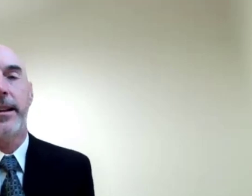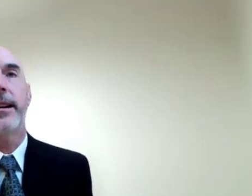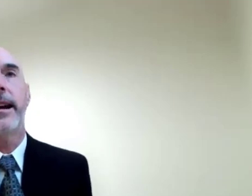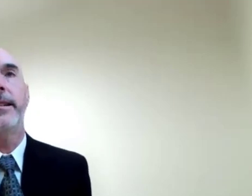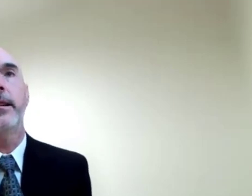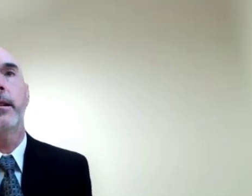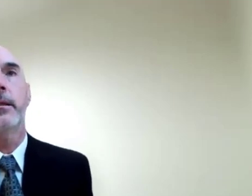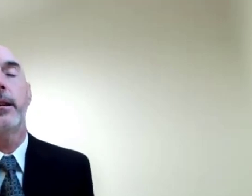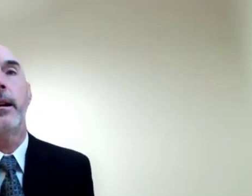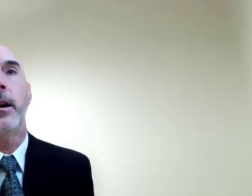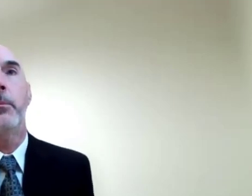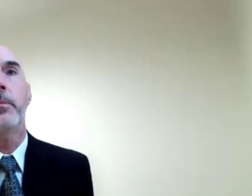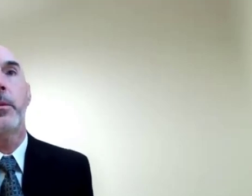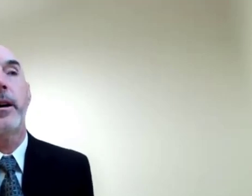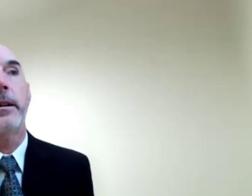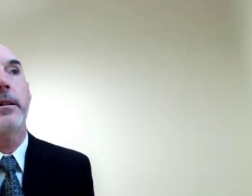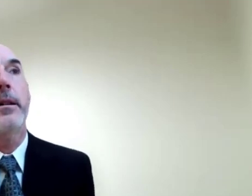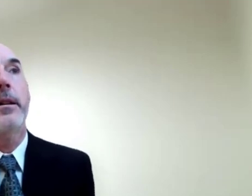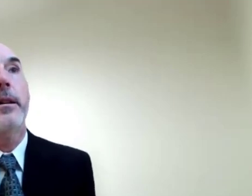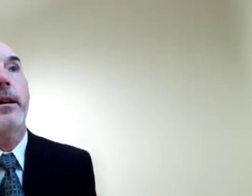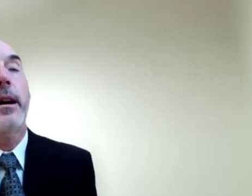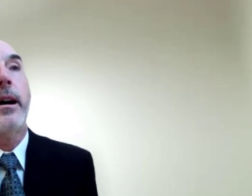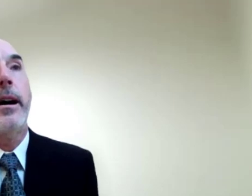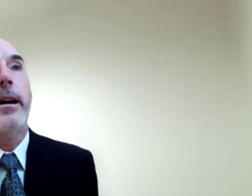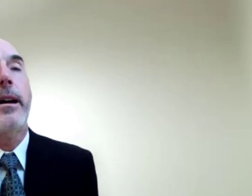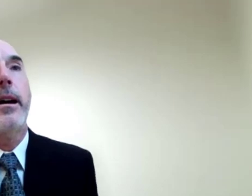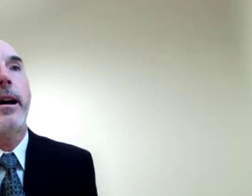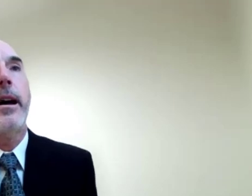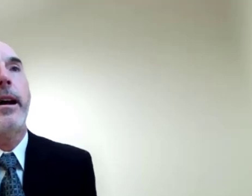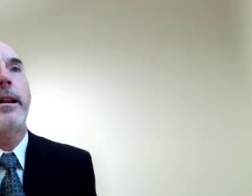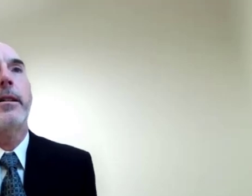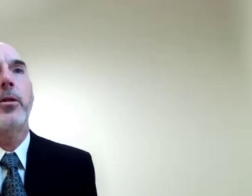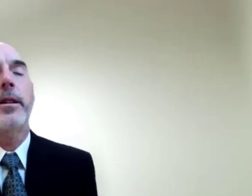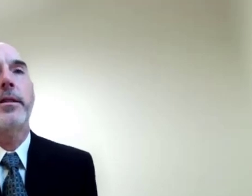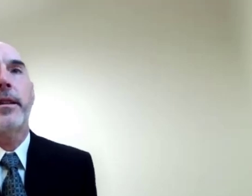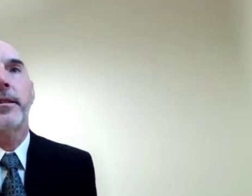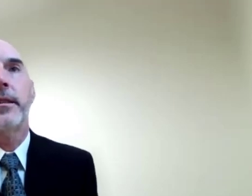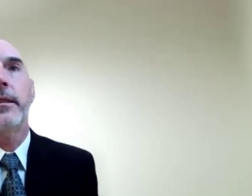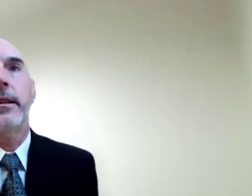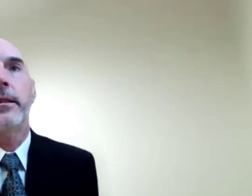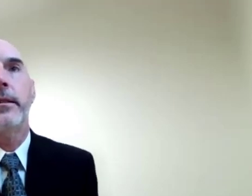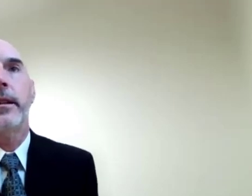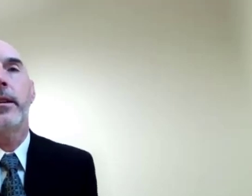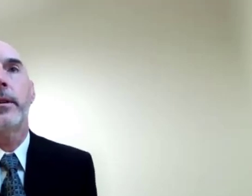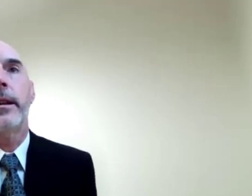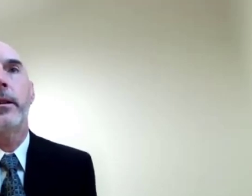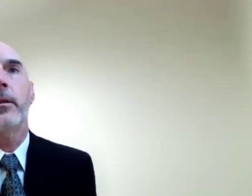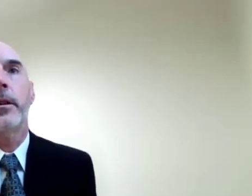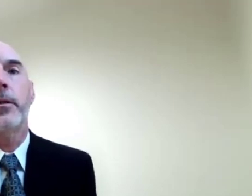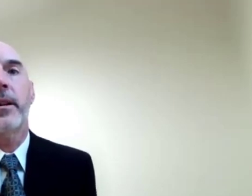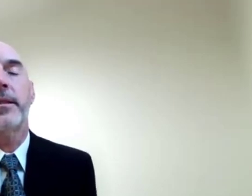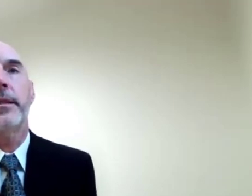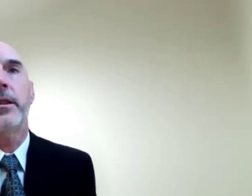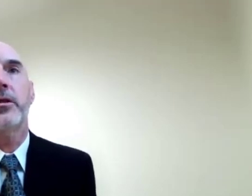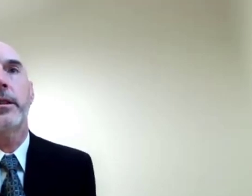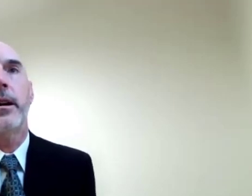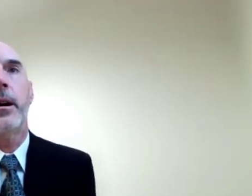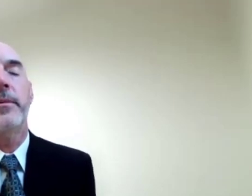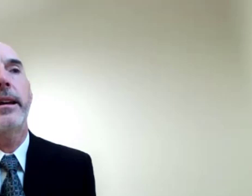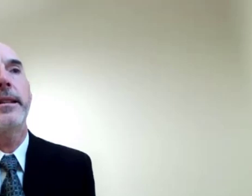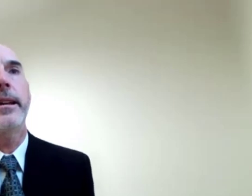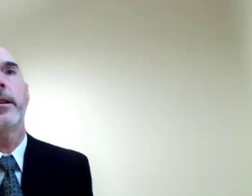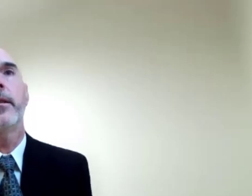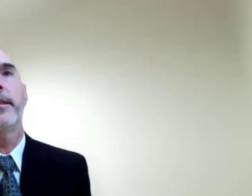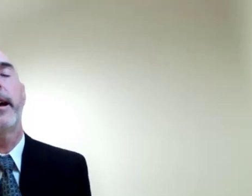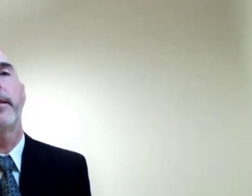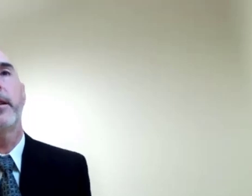is not ideal, but and I alluded to this in the Q&A earlier in the presentation.